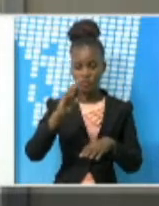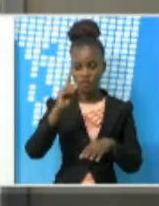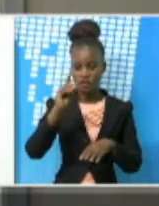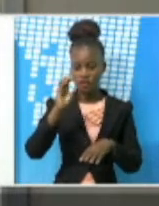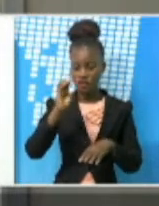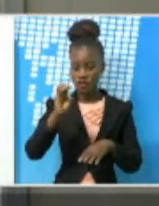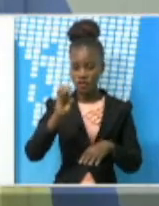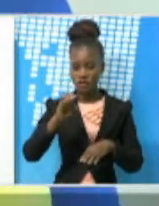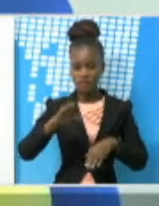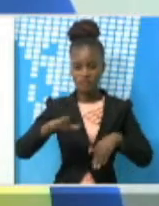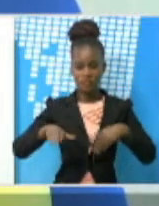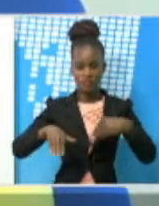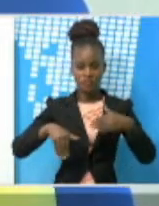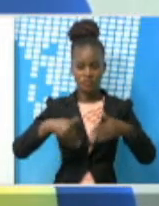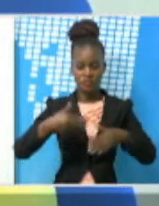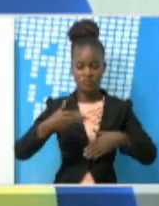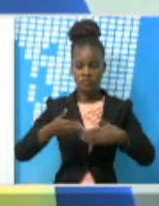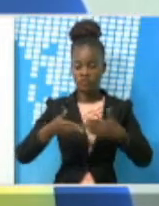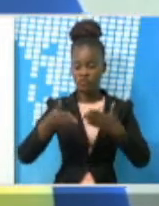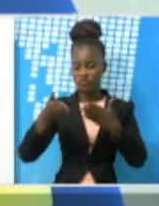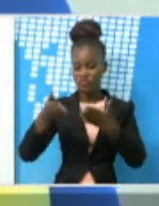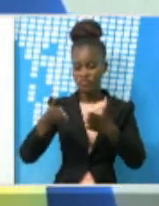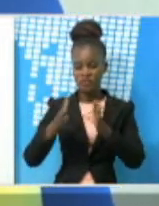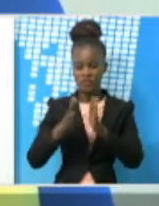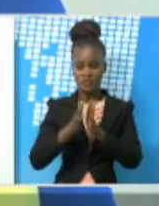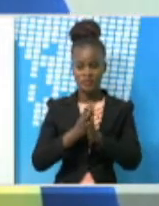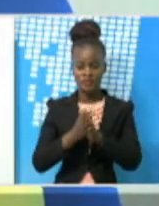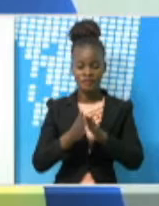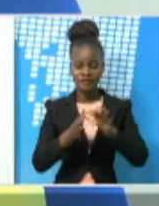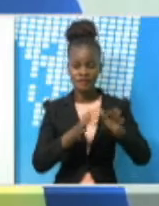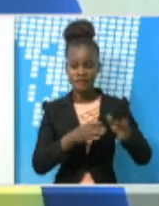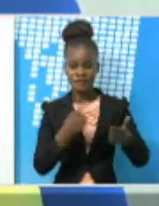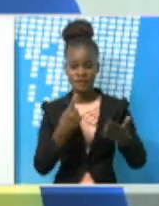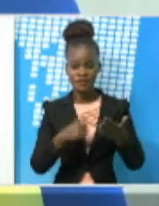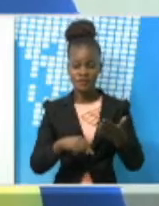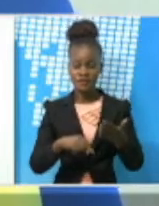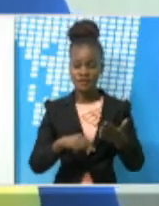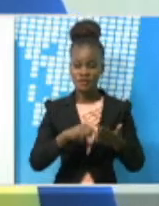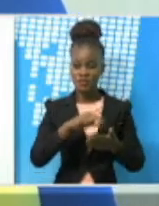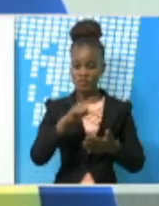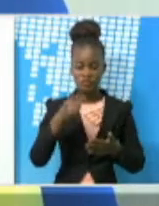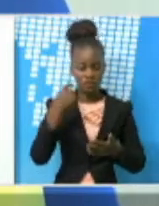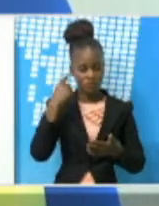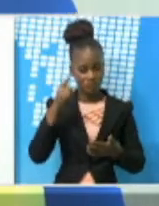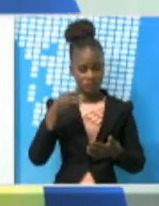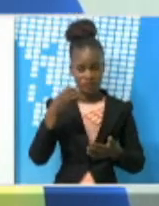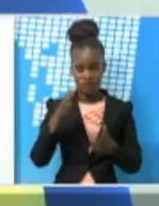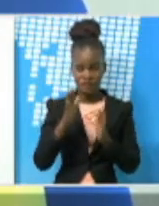glad to be here. Now, to kick it off, what is the criteria